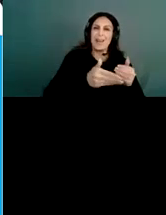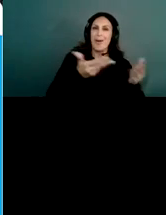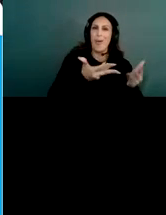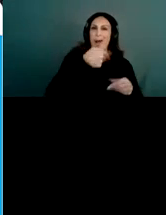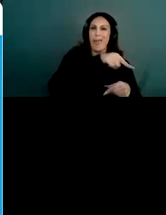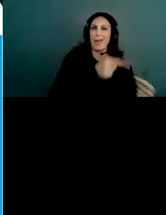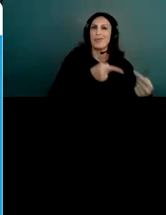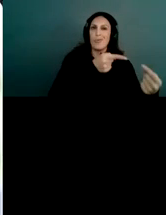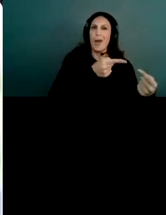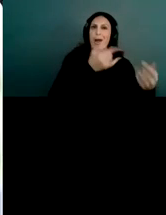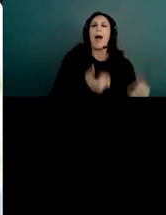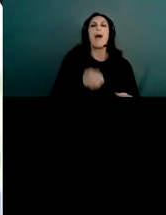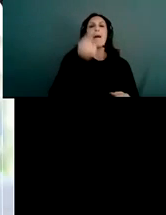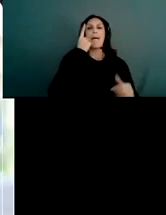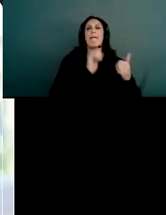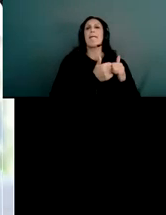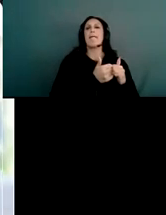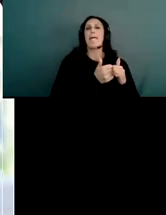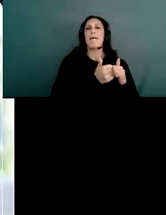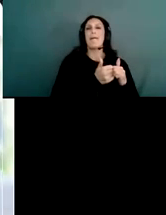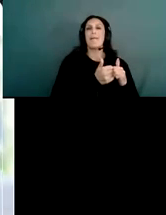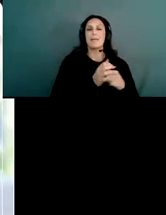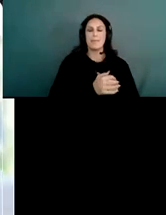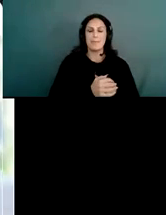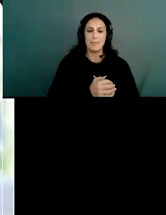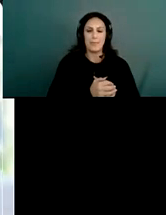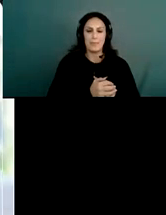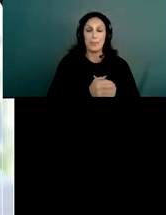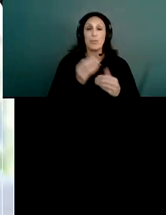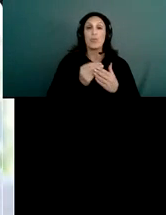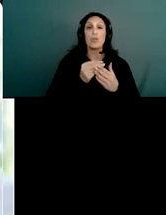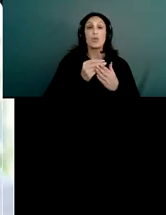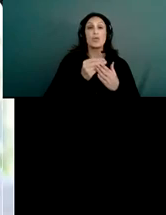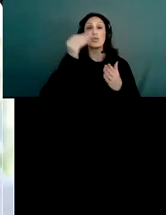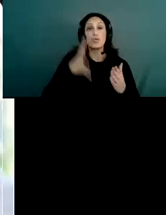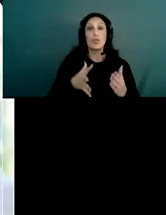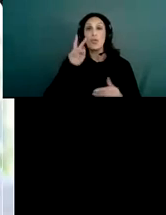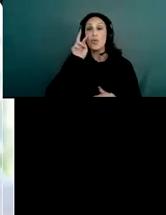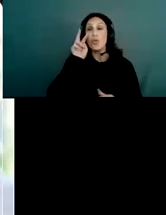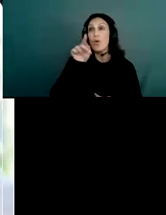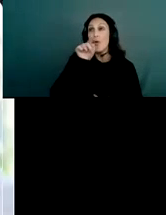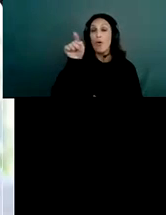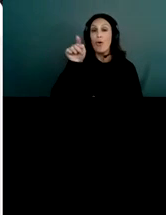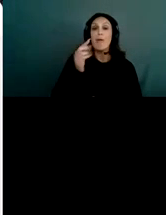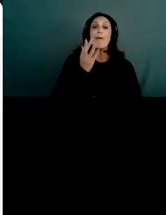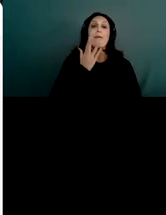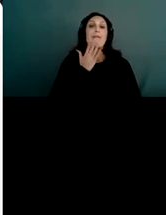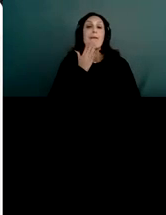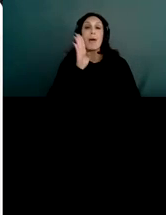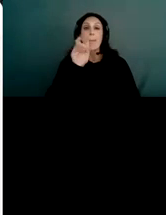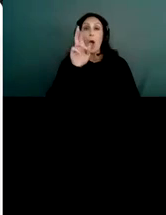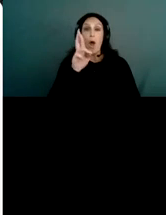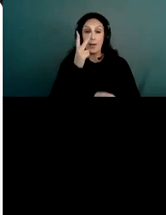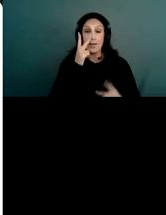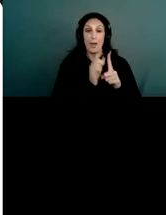working in by looking at the color of the unit progress bar on the student's screen. The color of this bar is green for